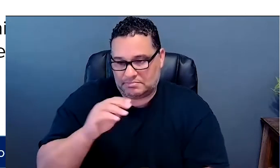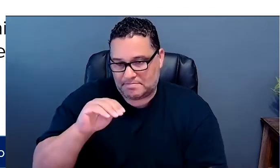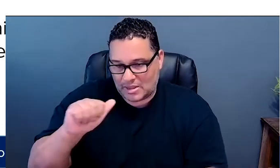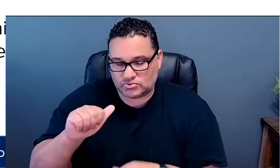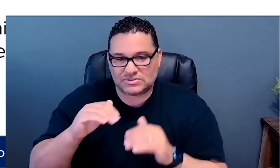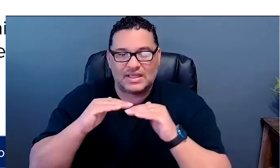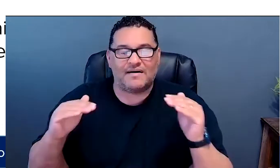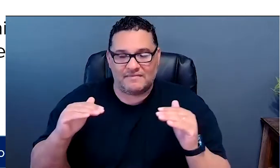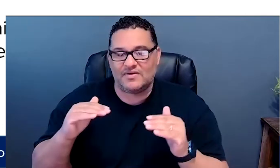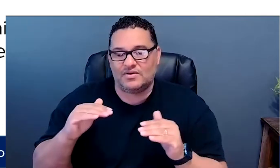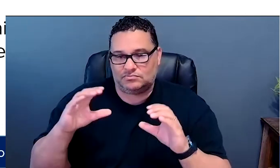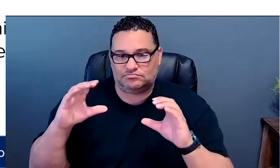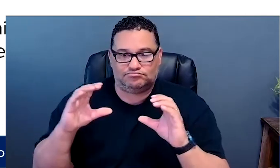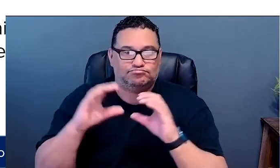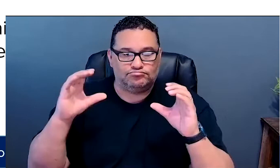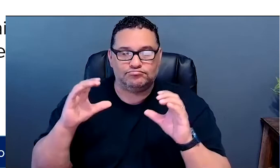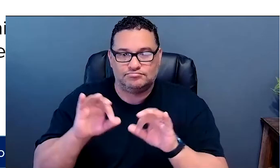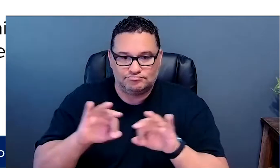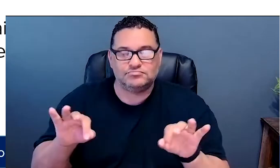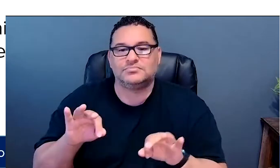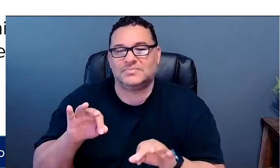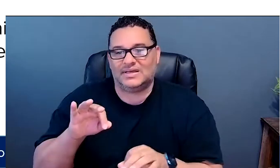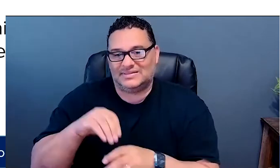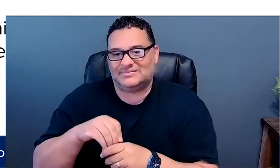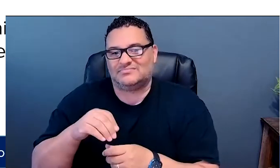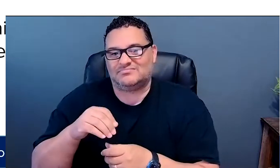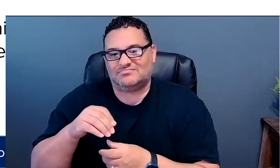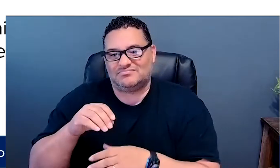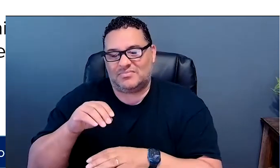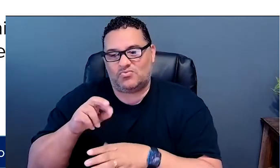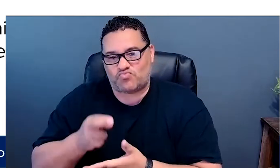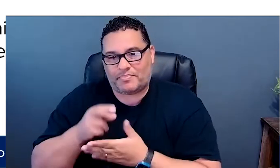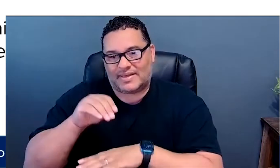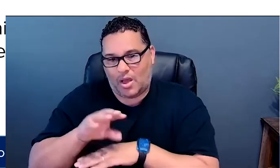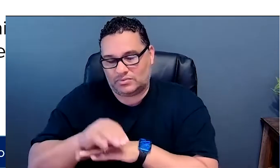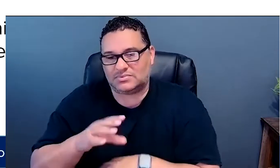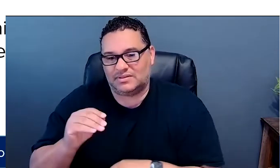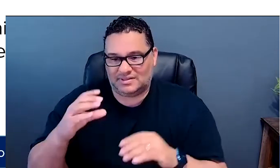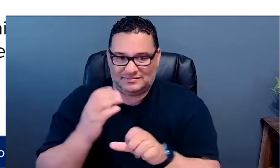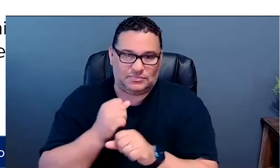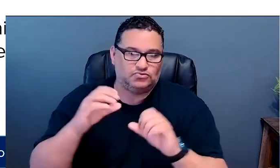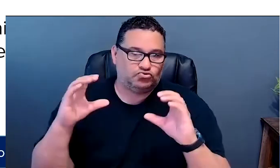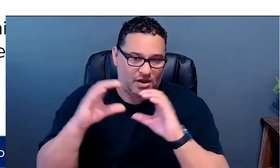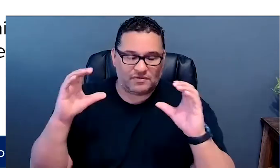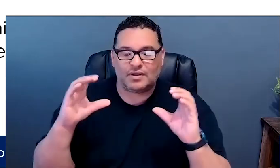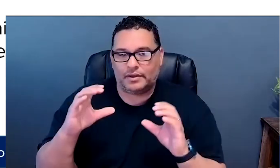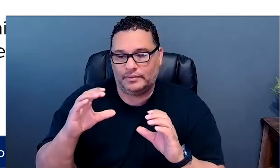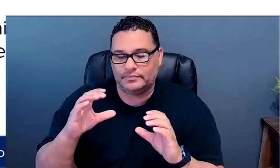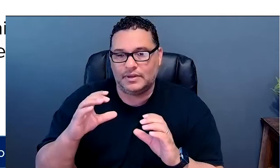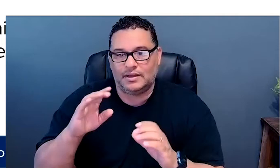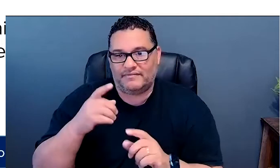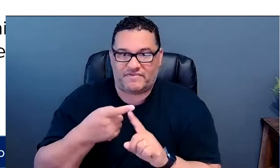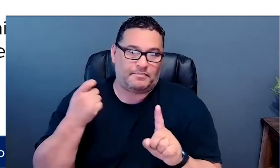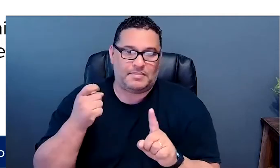rehabilitation counseling and have that certification that they attained through passing a very